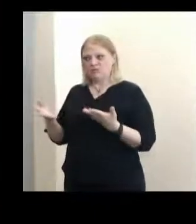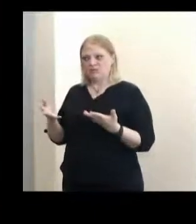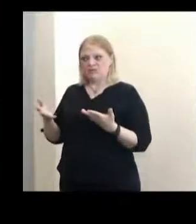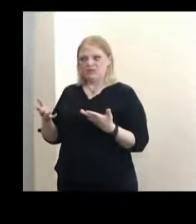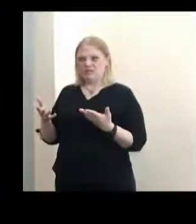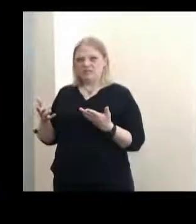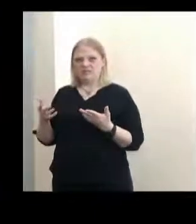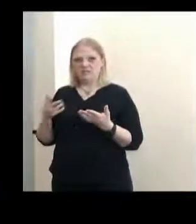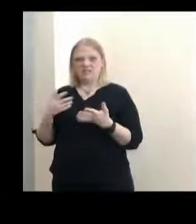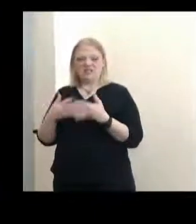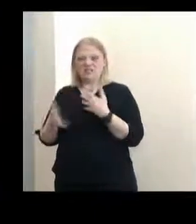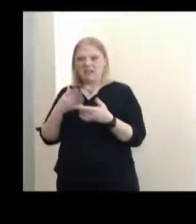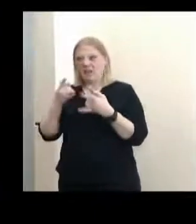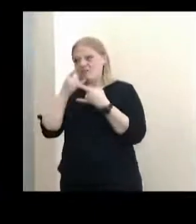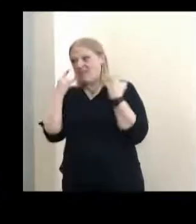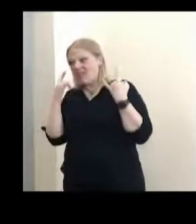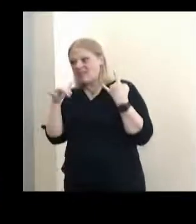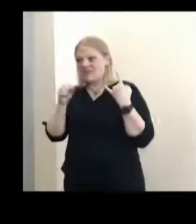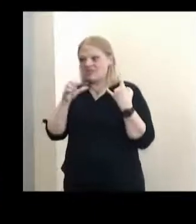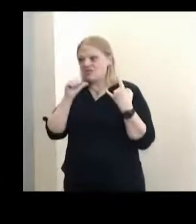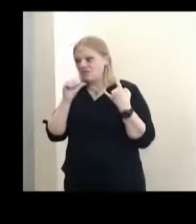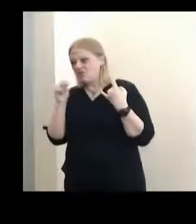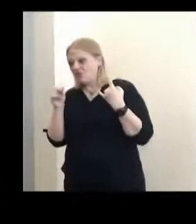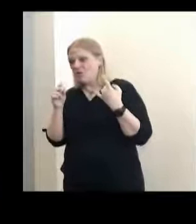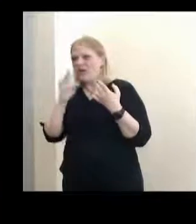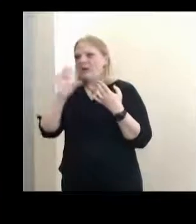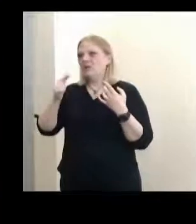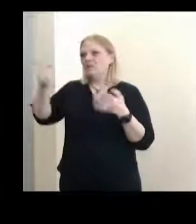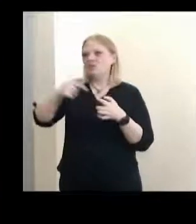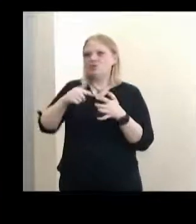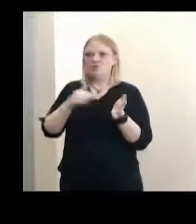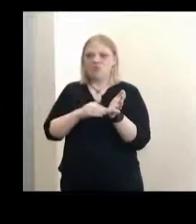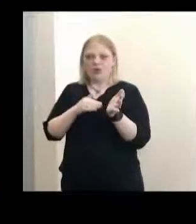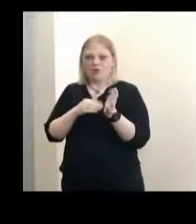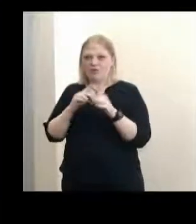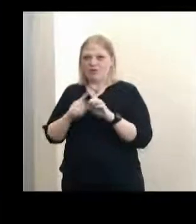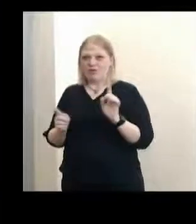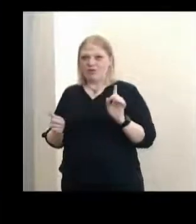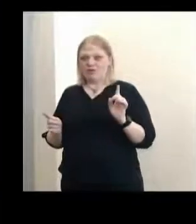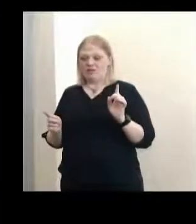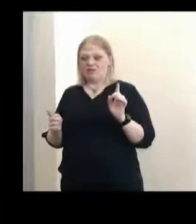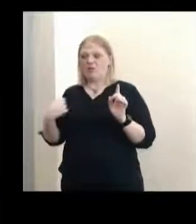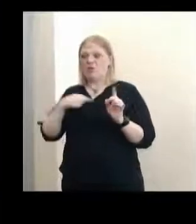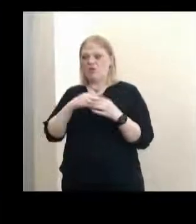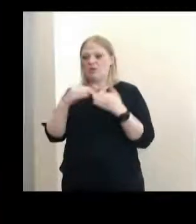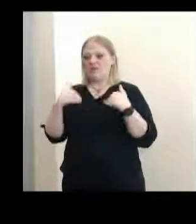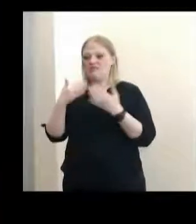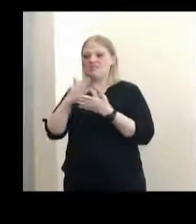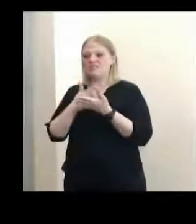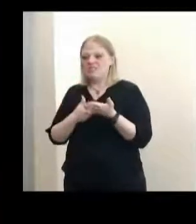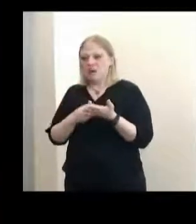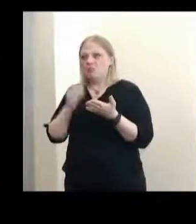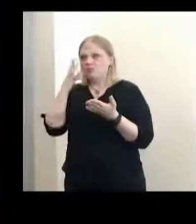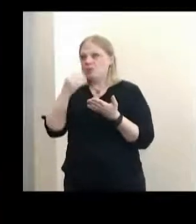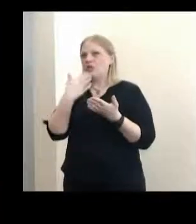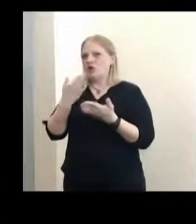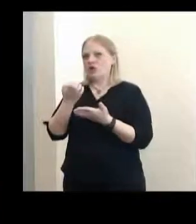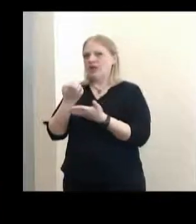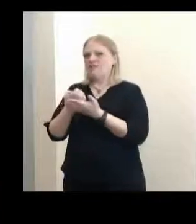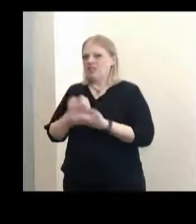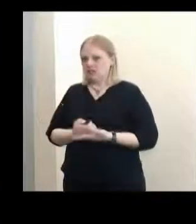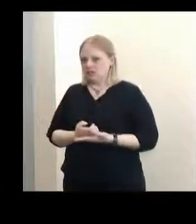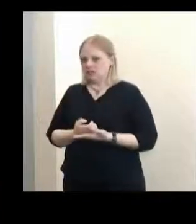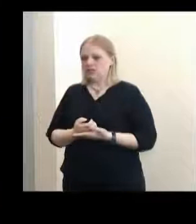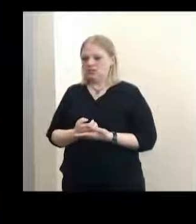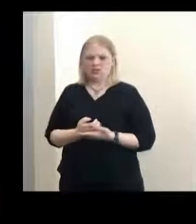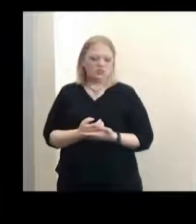were wearing masks or not? I believe, I'll turn it over to Dr. Burstein, but we do have some pretty good evidence that there